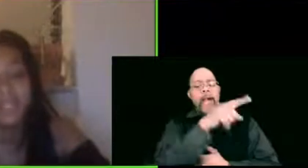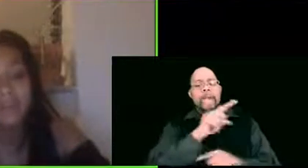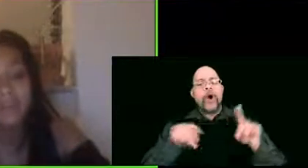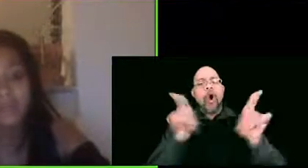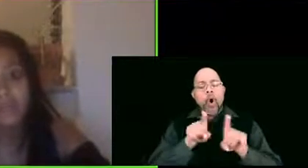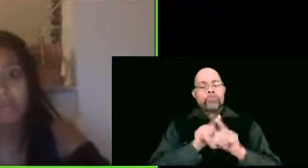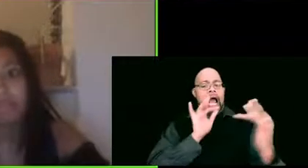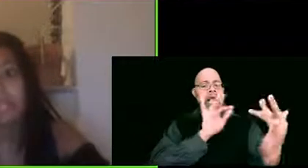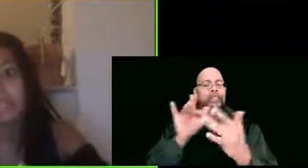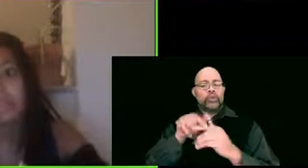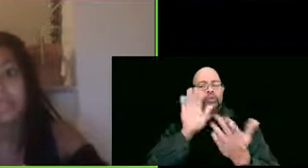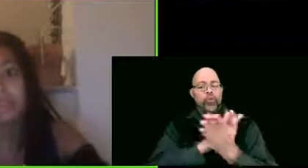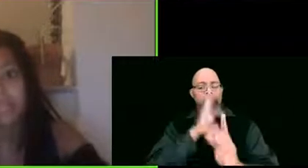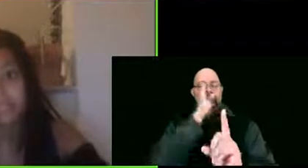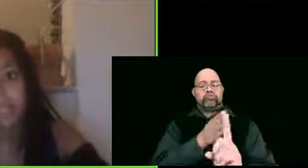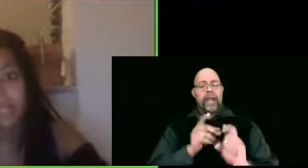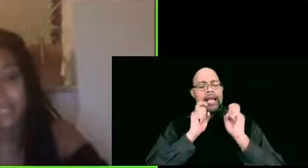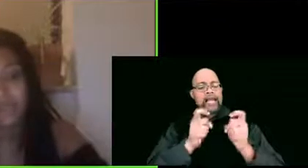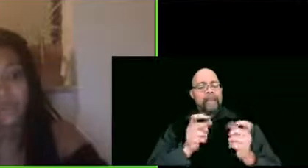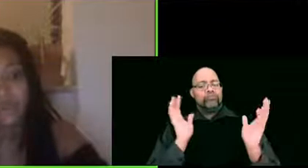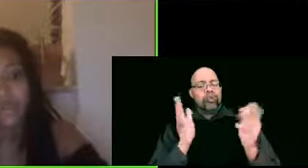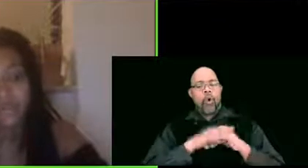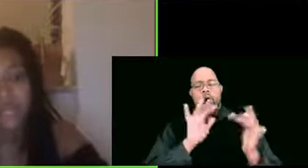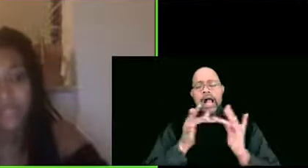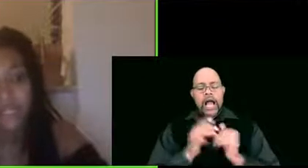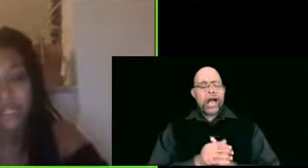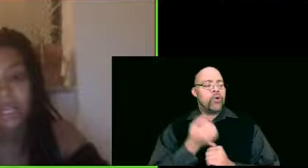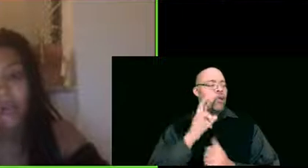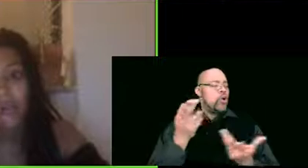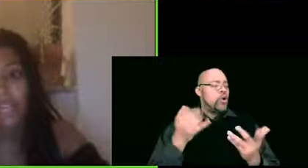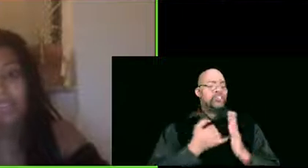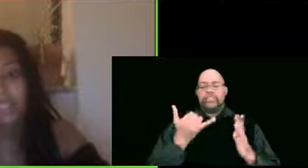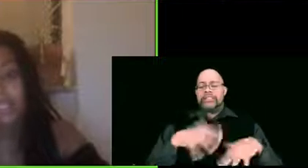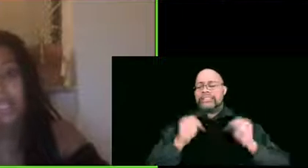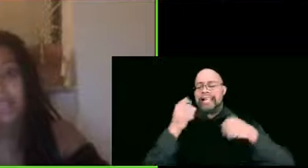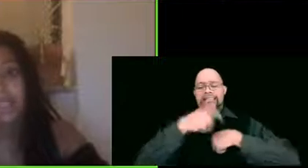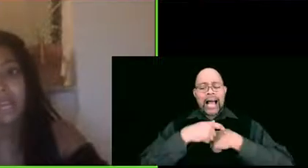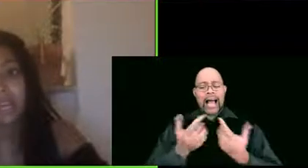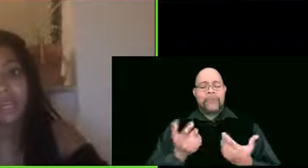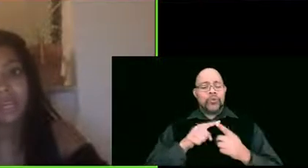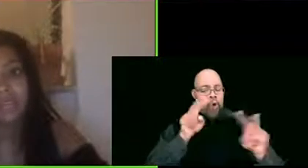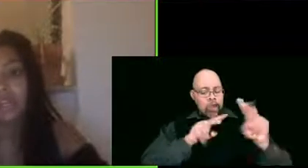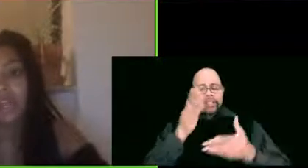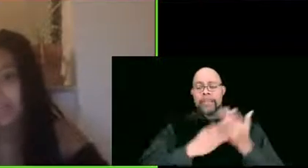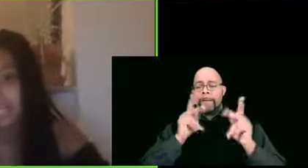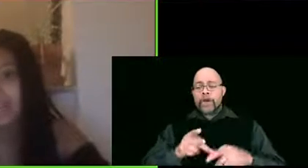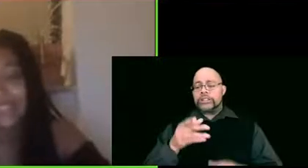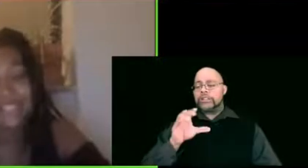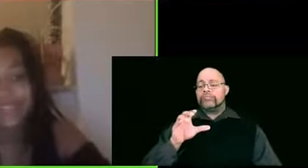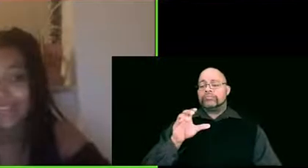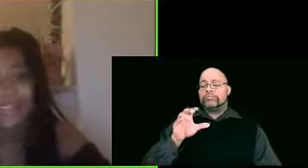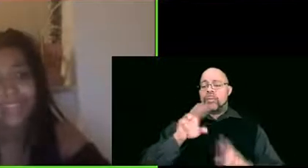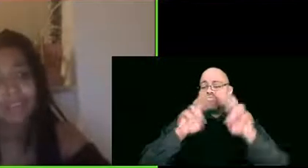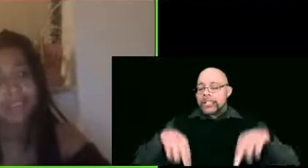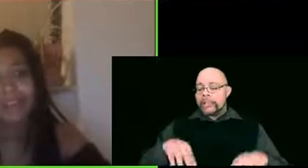them is, but also reaching out to the schools directly, giving talks online, or even just like taking the time to look over